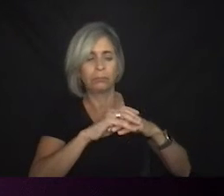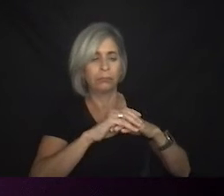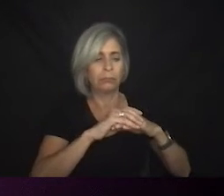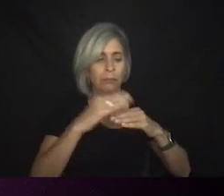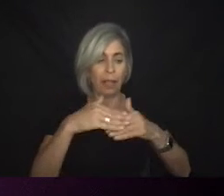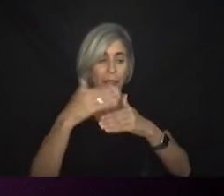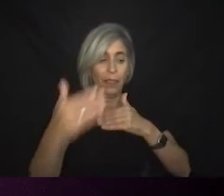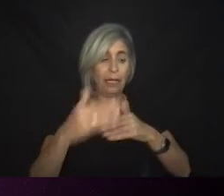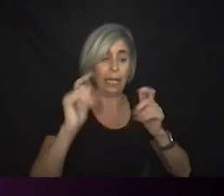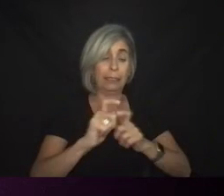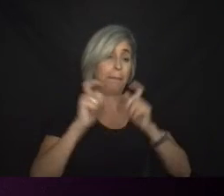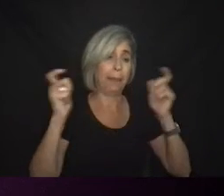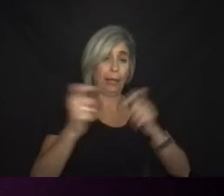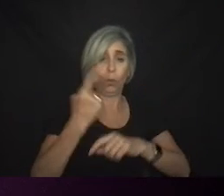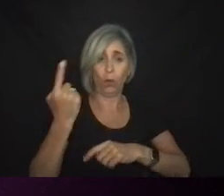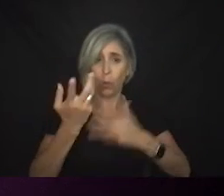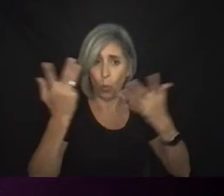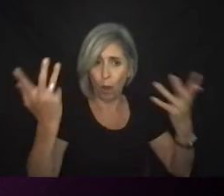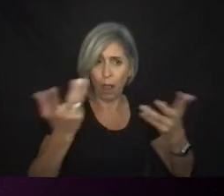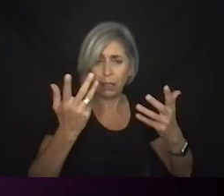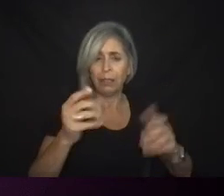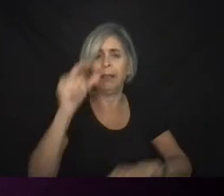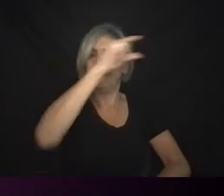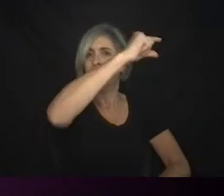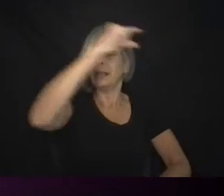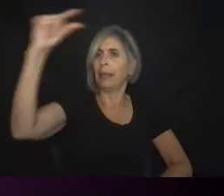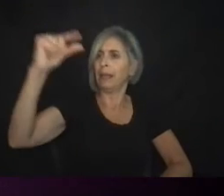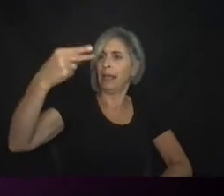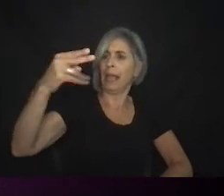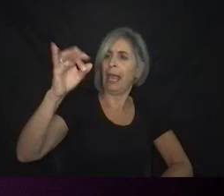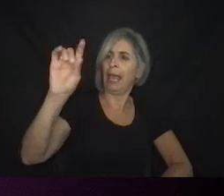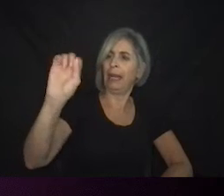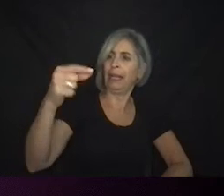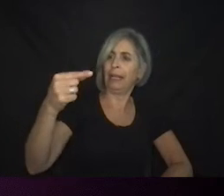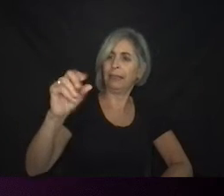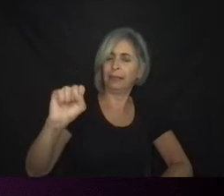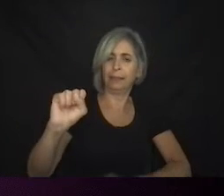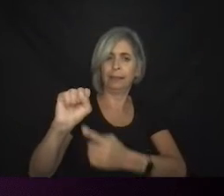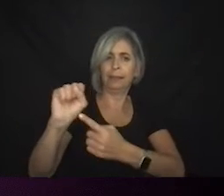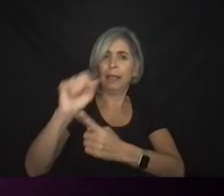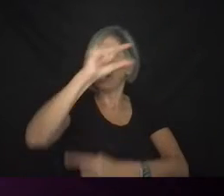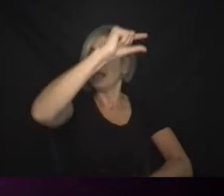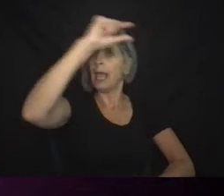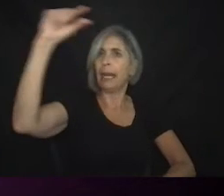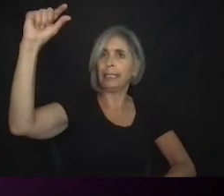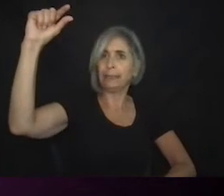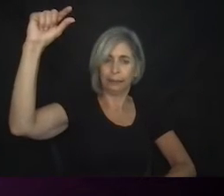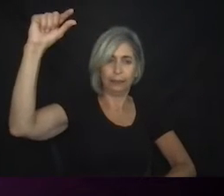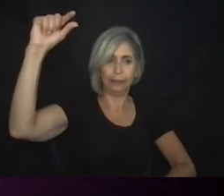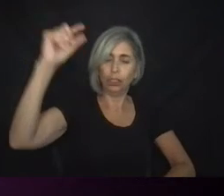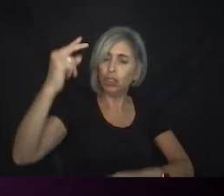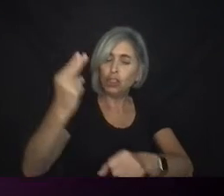The next big thing is using headings. You want to make sure that your users are able to